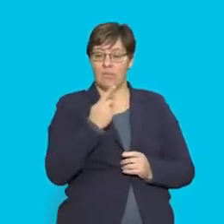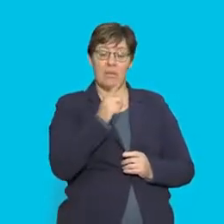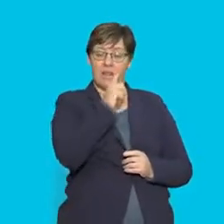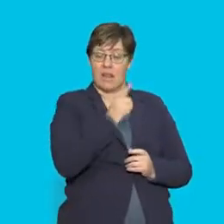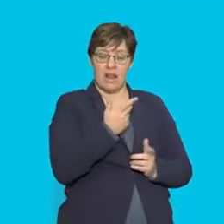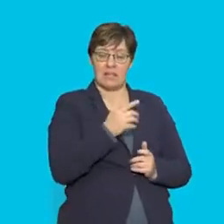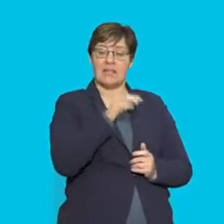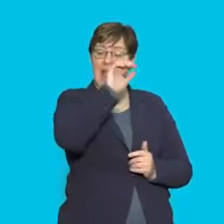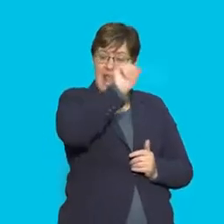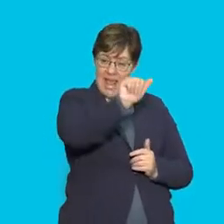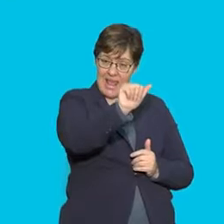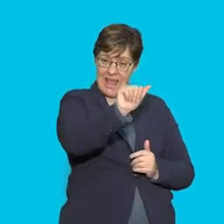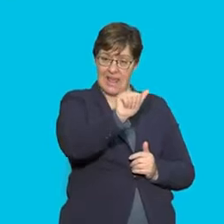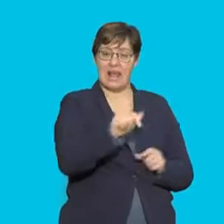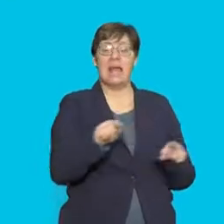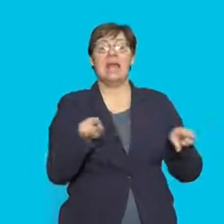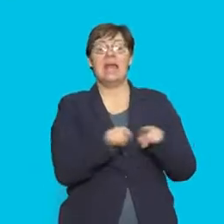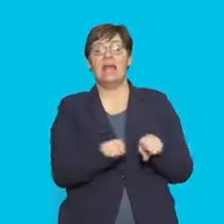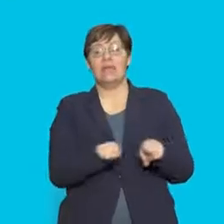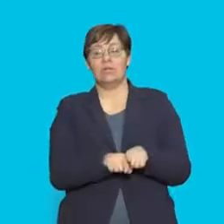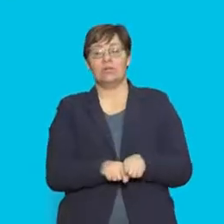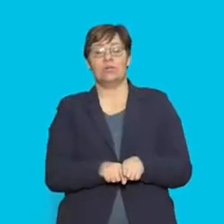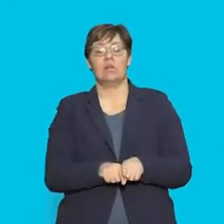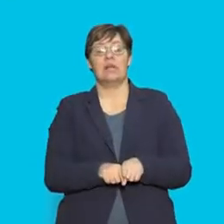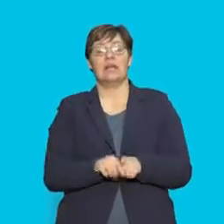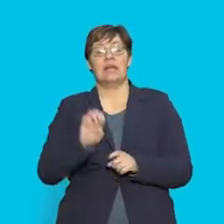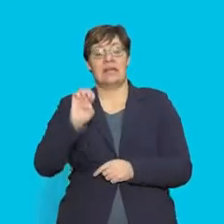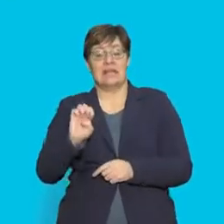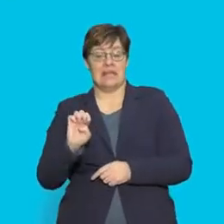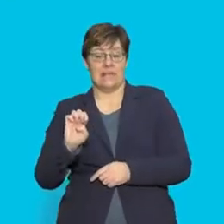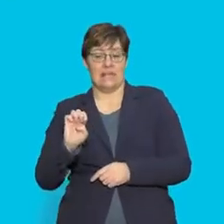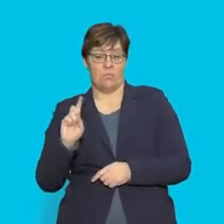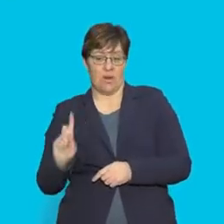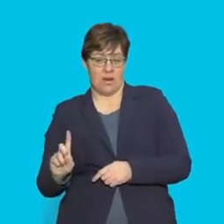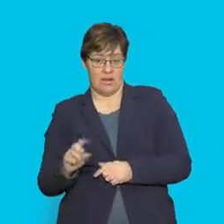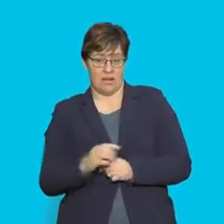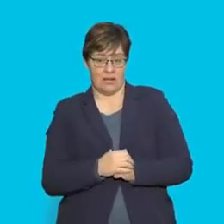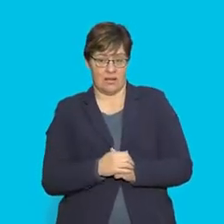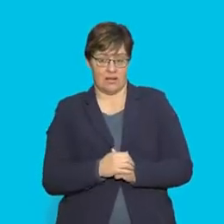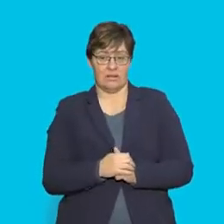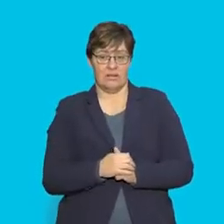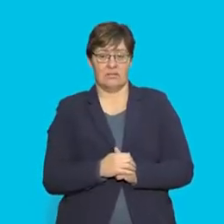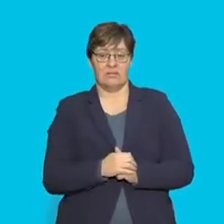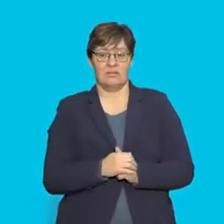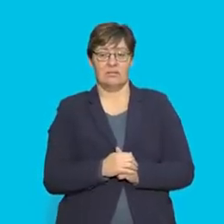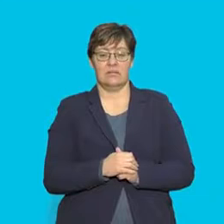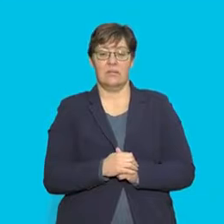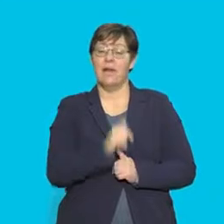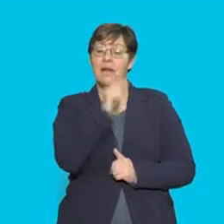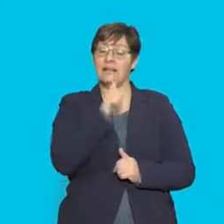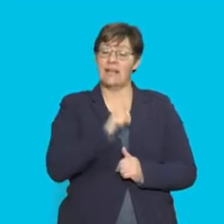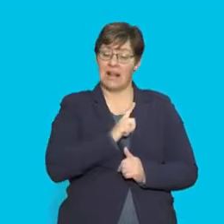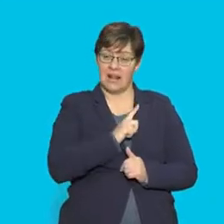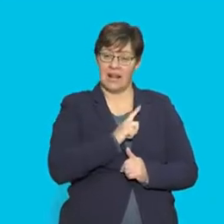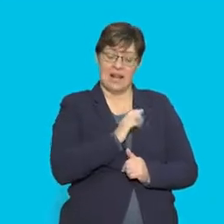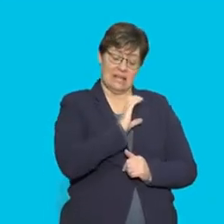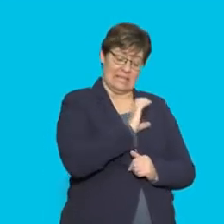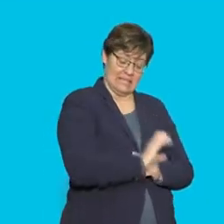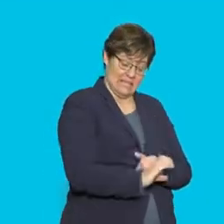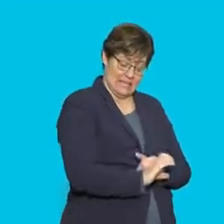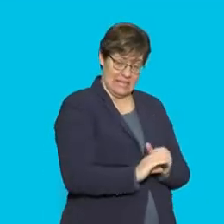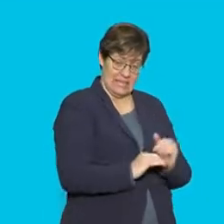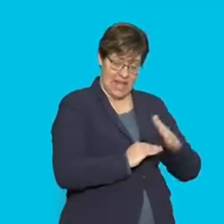was told that angle A is equals to angle E1, right? I was told that